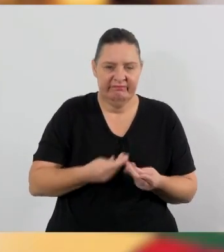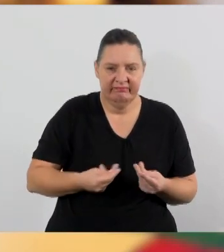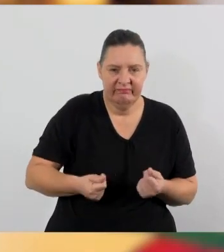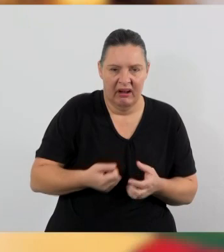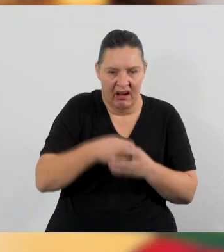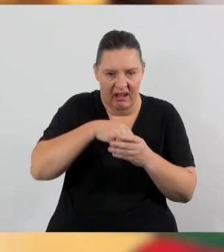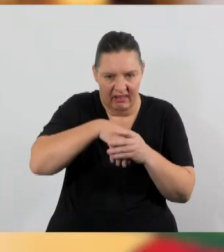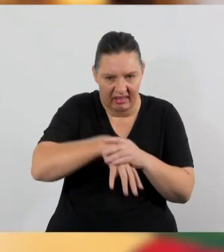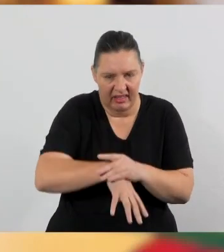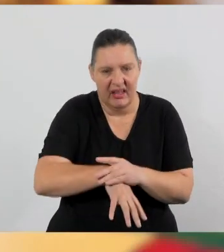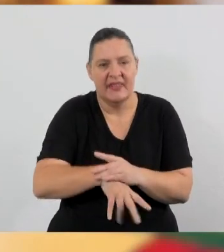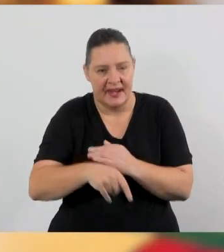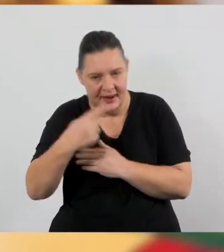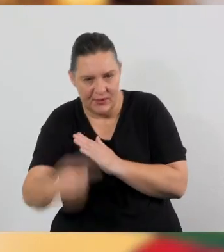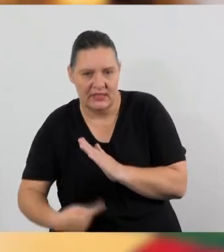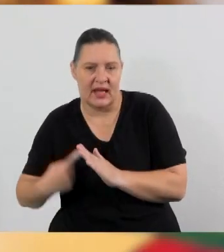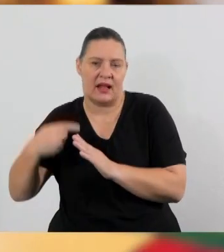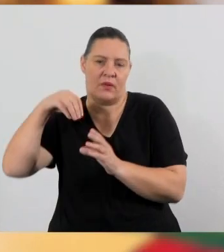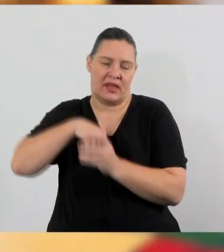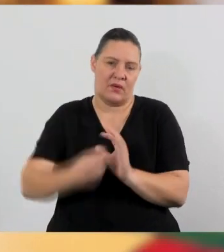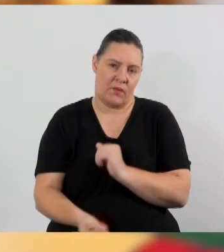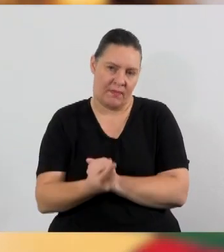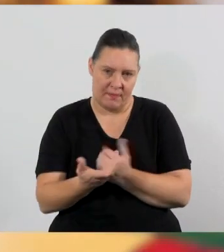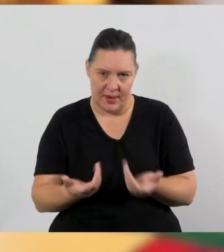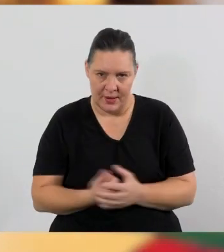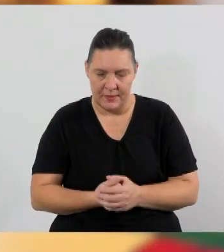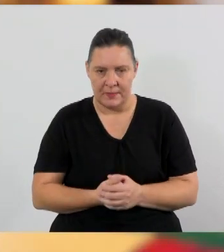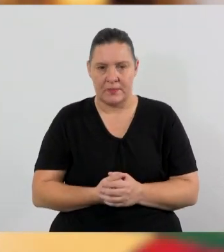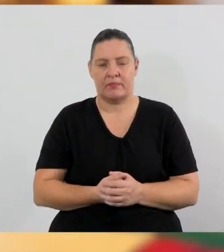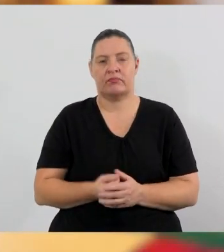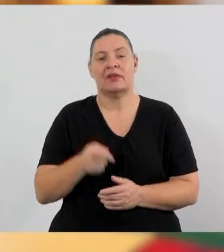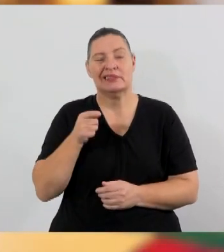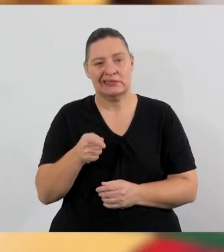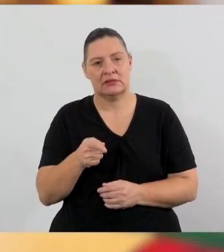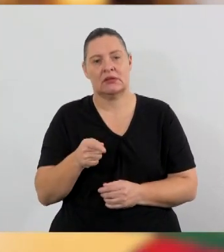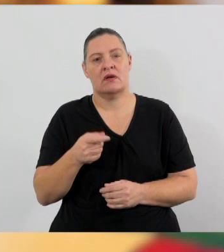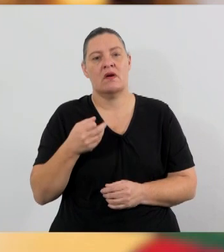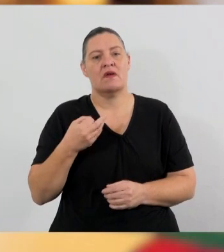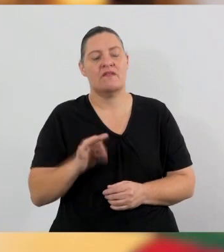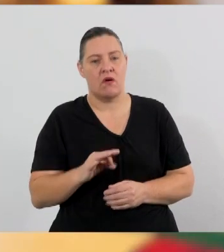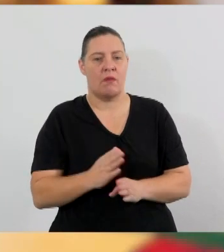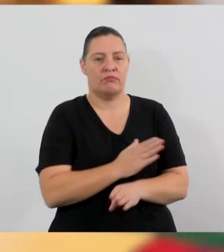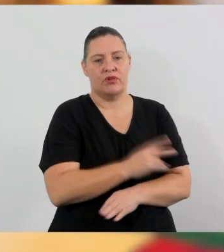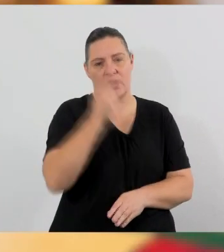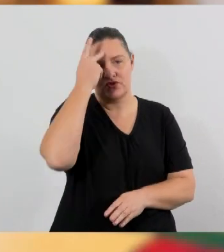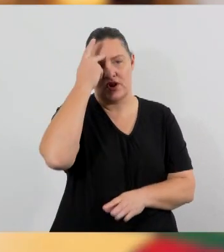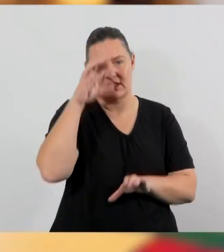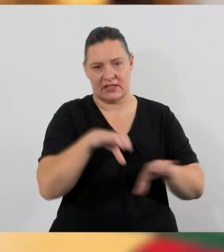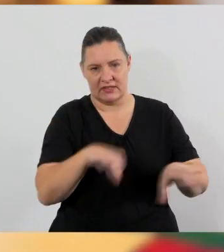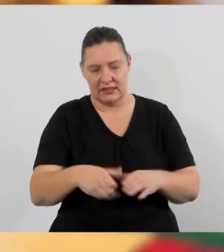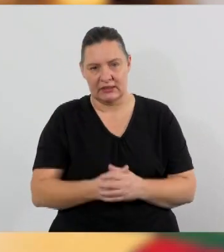earth, and then nutrients are recycled in that manner. So that is all for our pre-knowledge